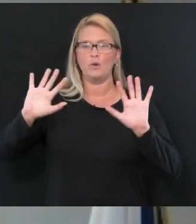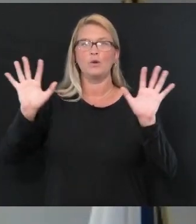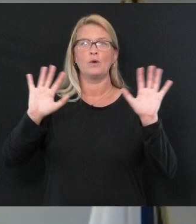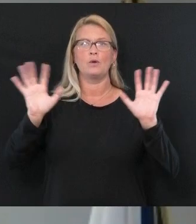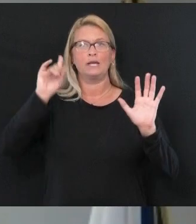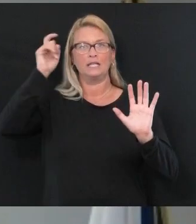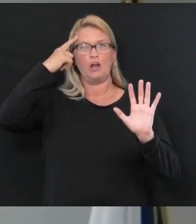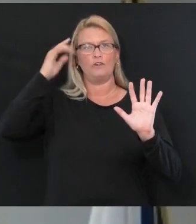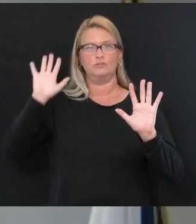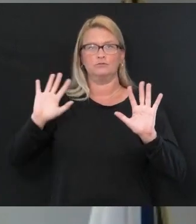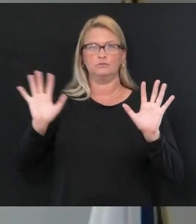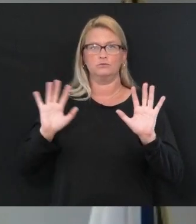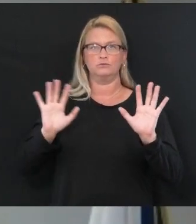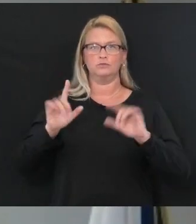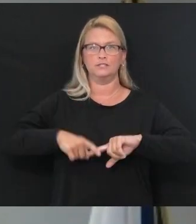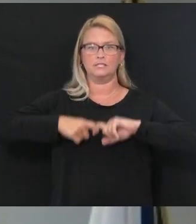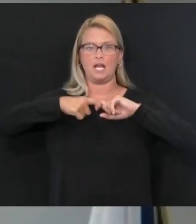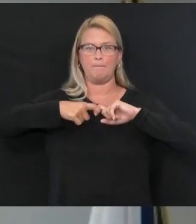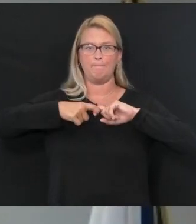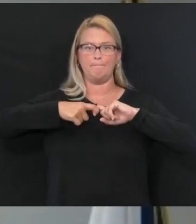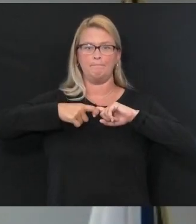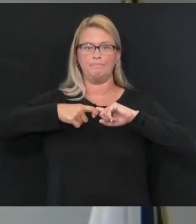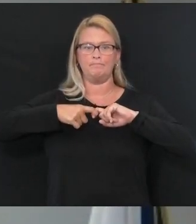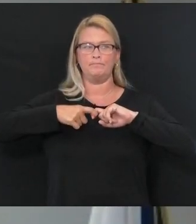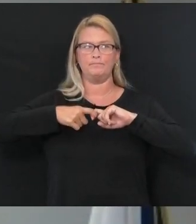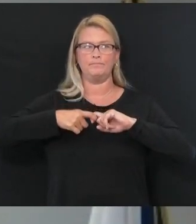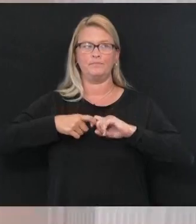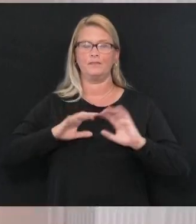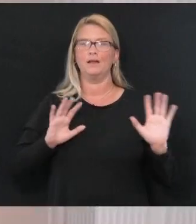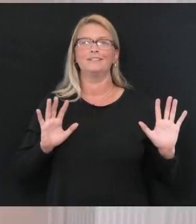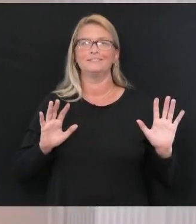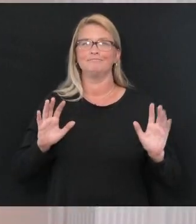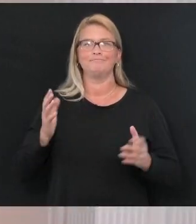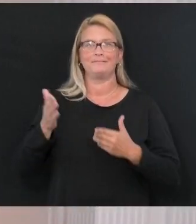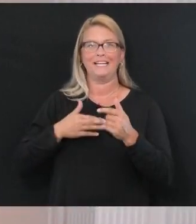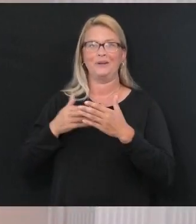everyone. My question is about,